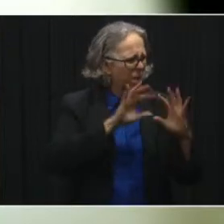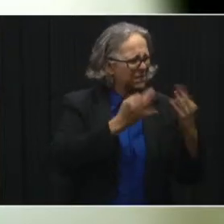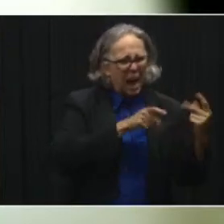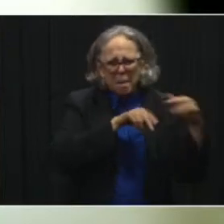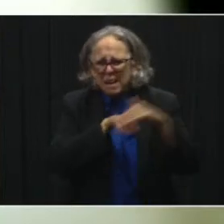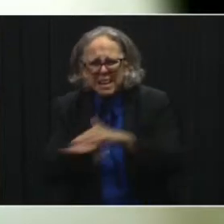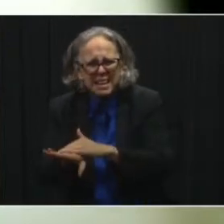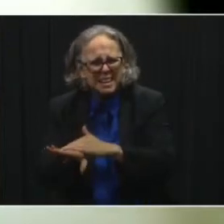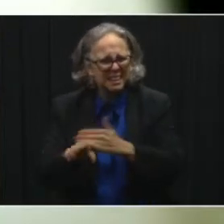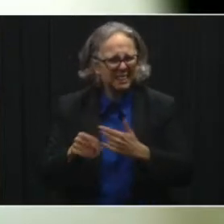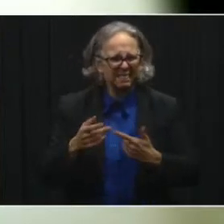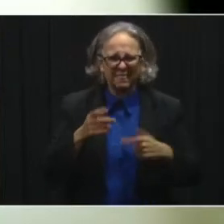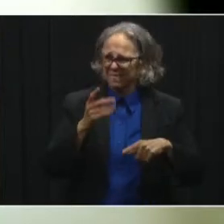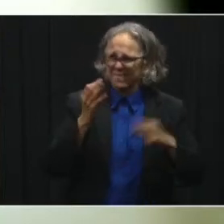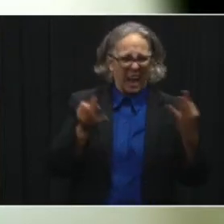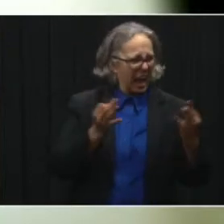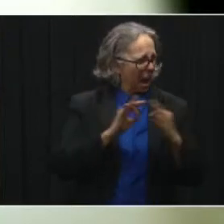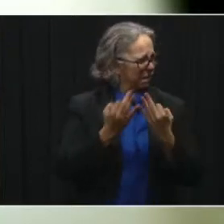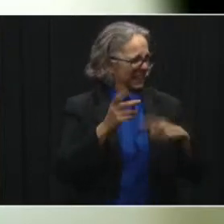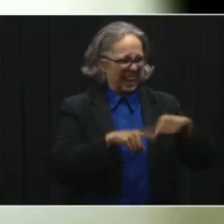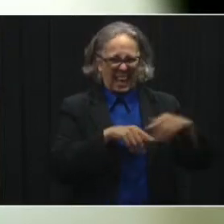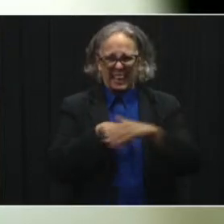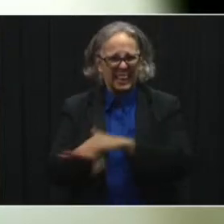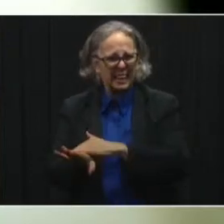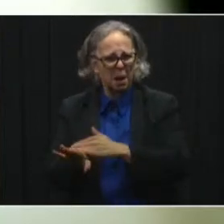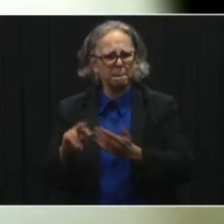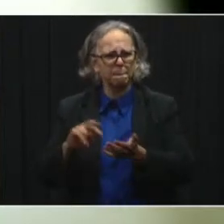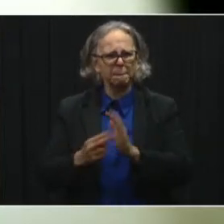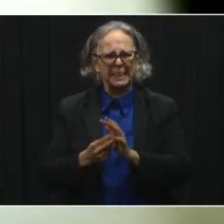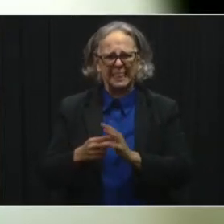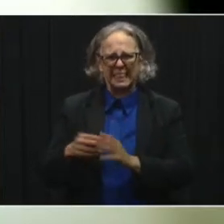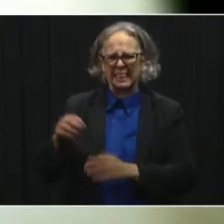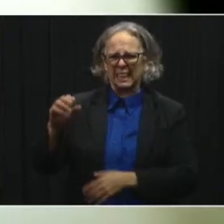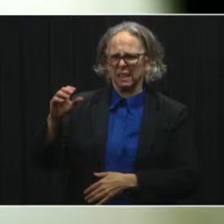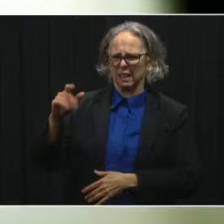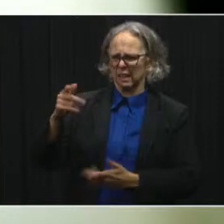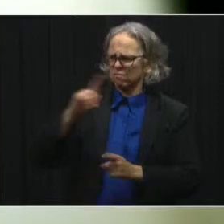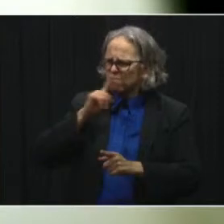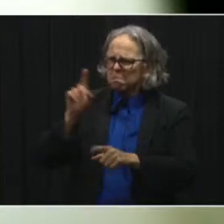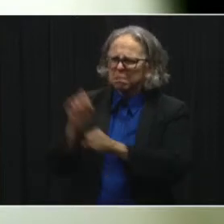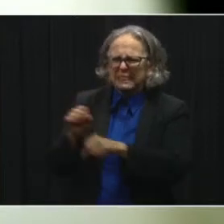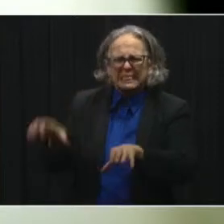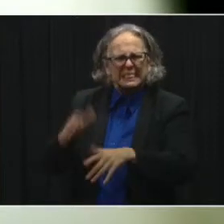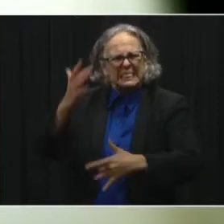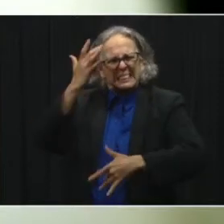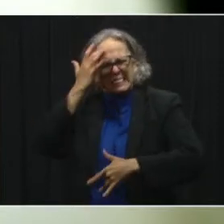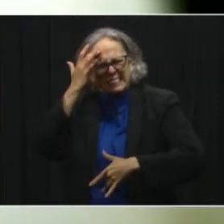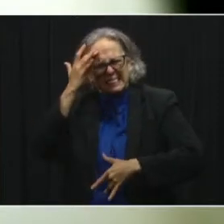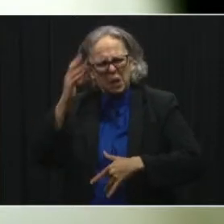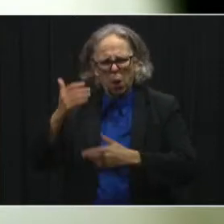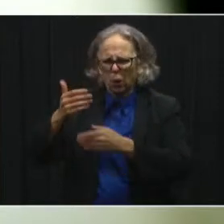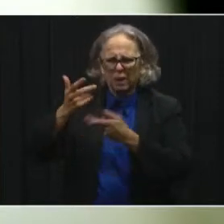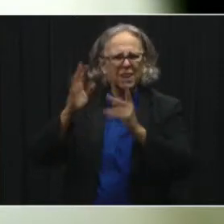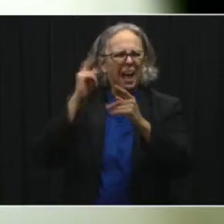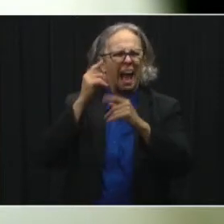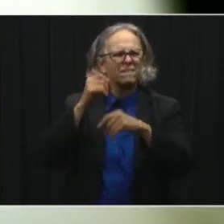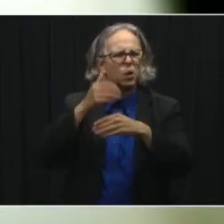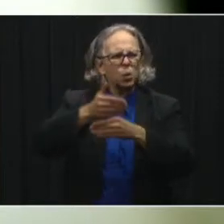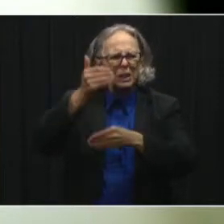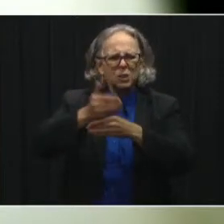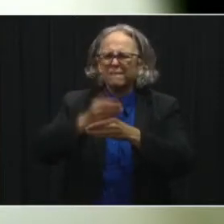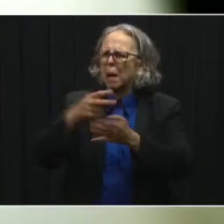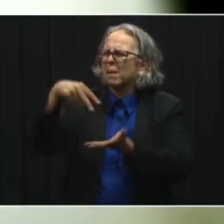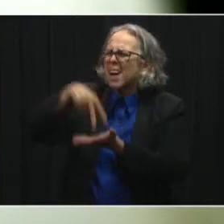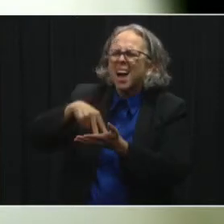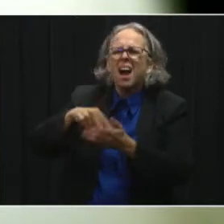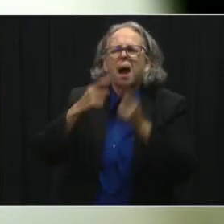into the room because the patient has active disease and they're standing outside the room looking through the glass crying. sitting on